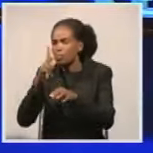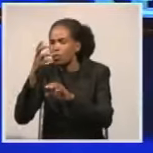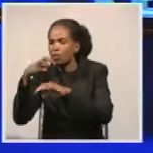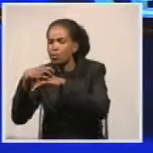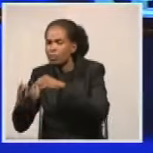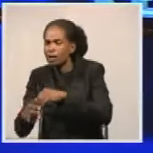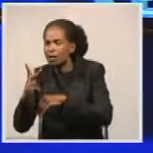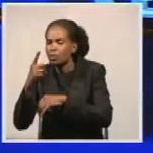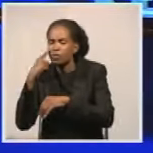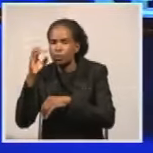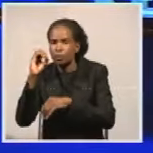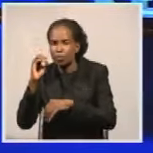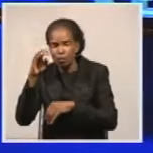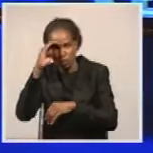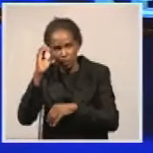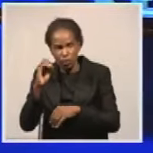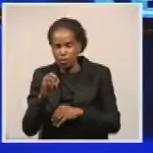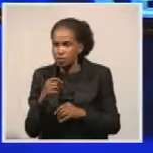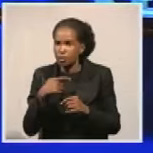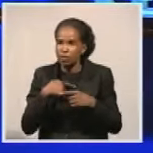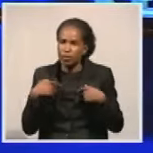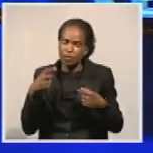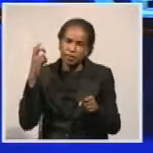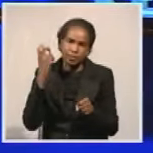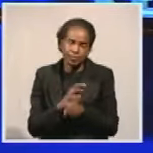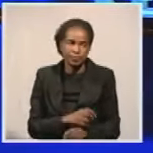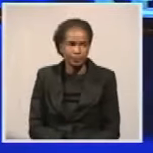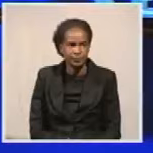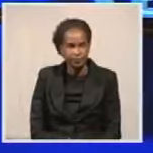to continue with such a system.